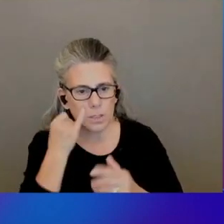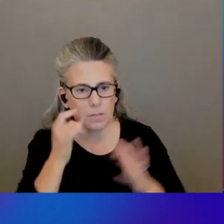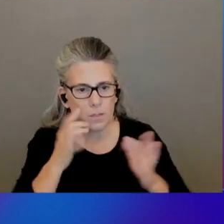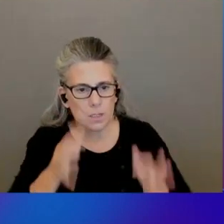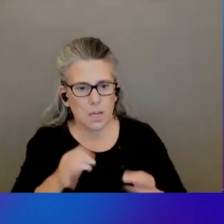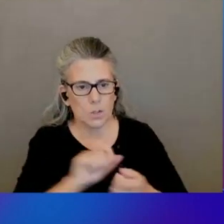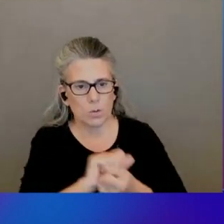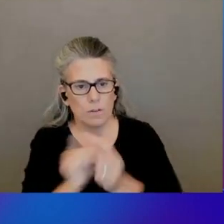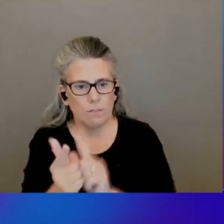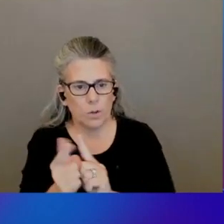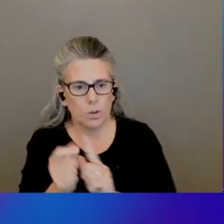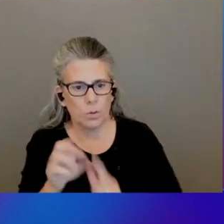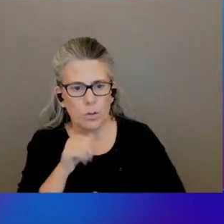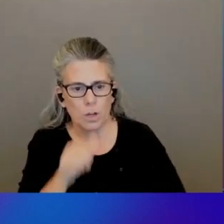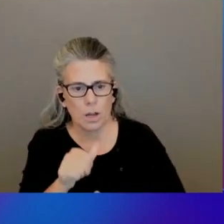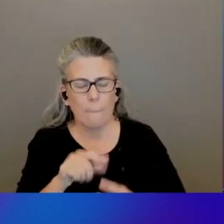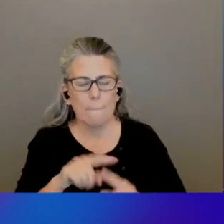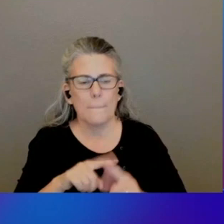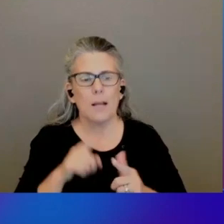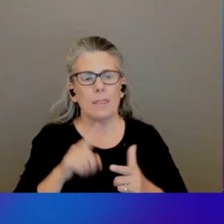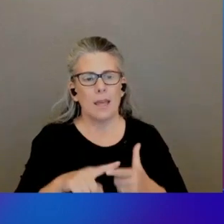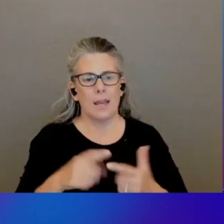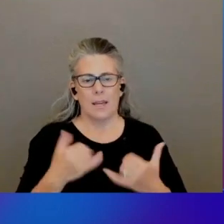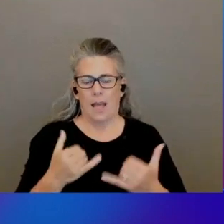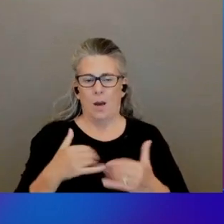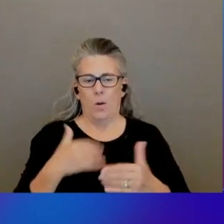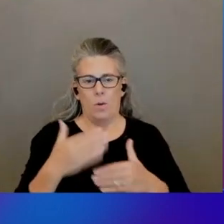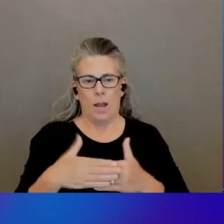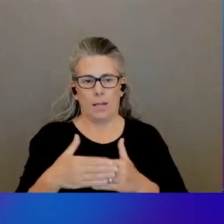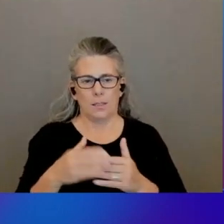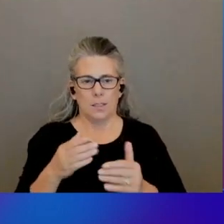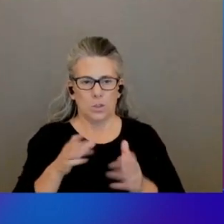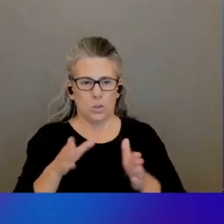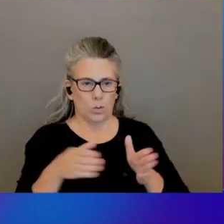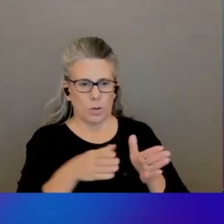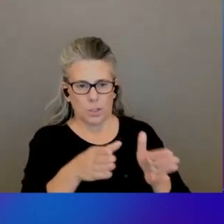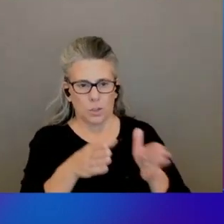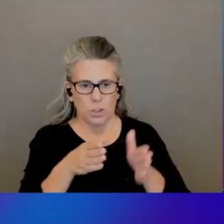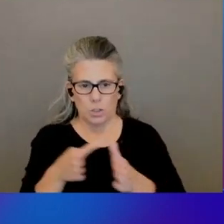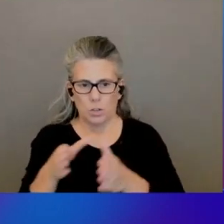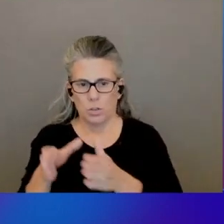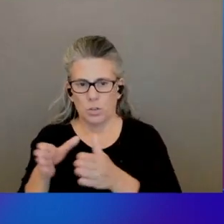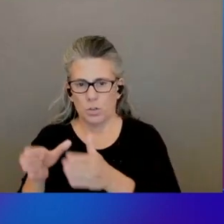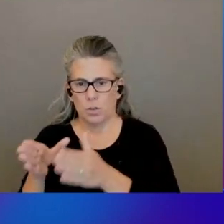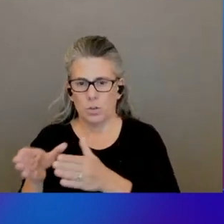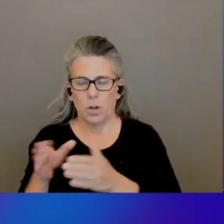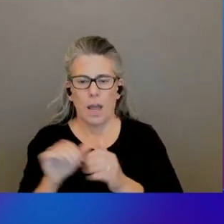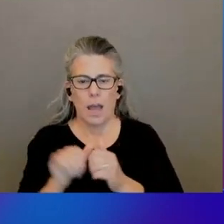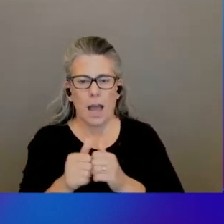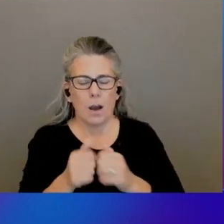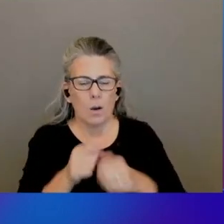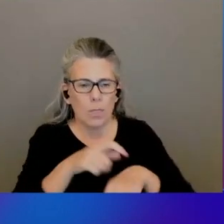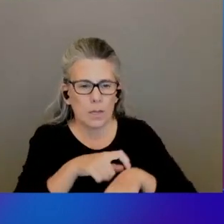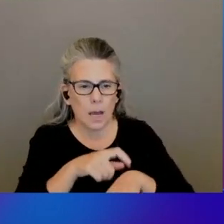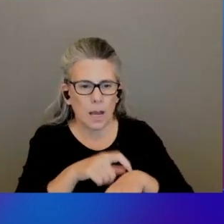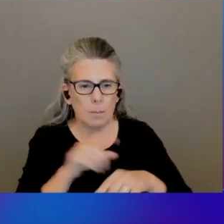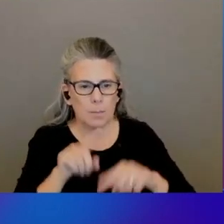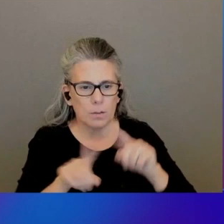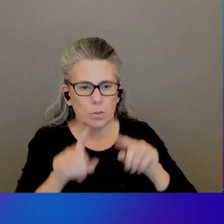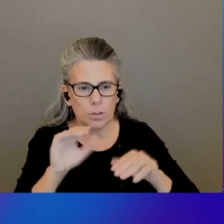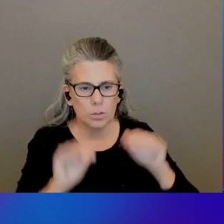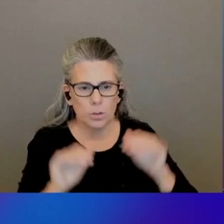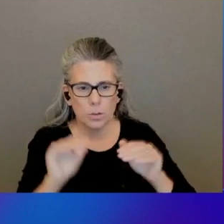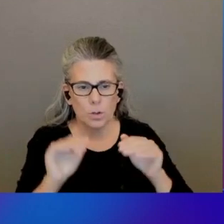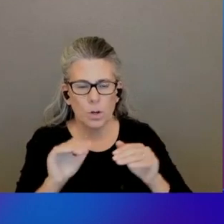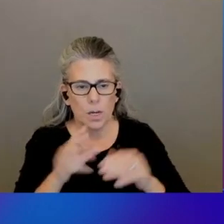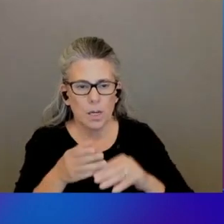into directionality of how these different times are influencing the probability or the